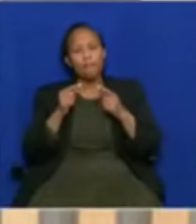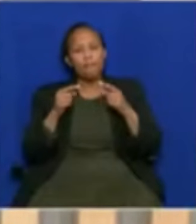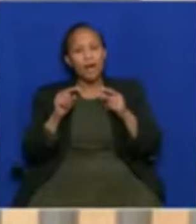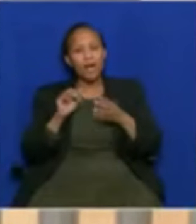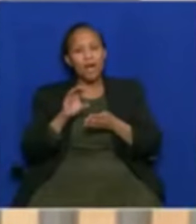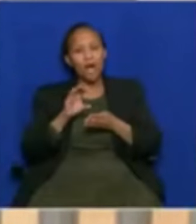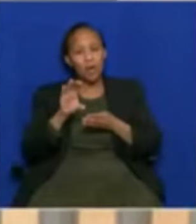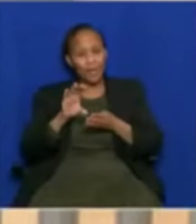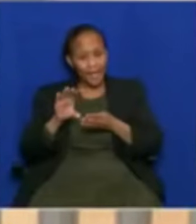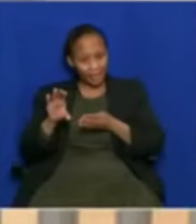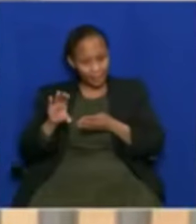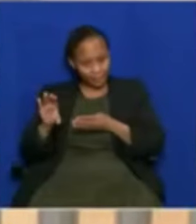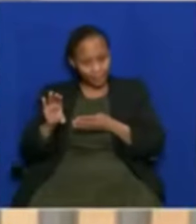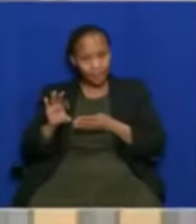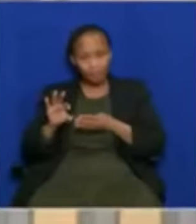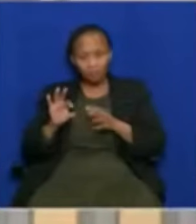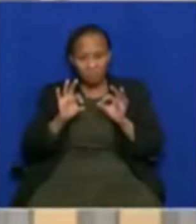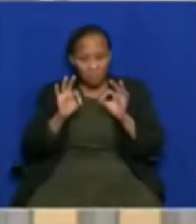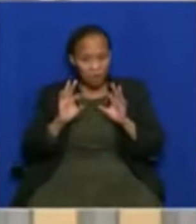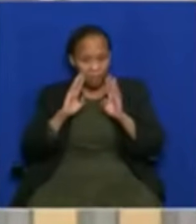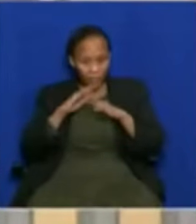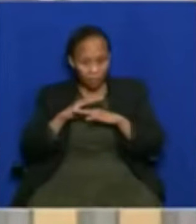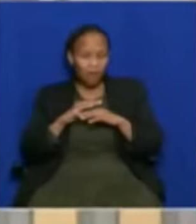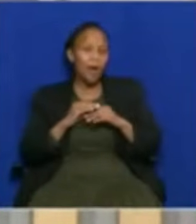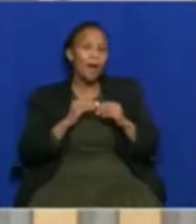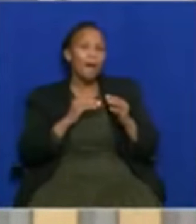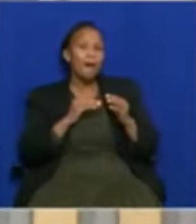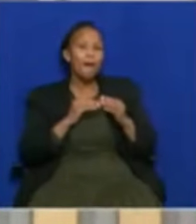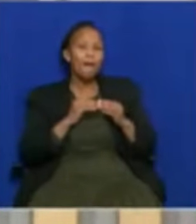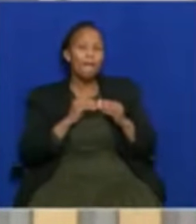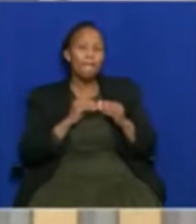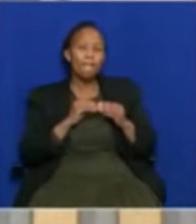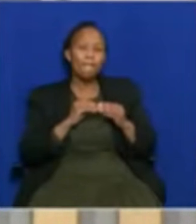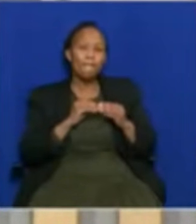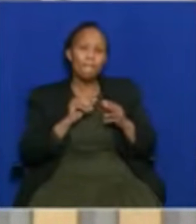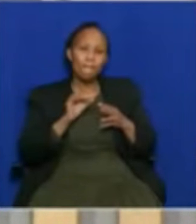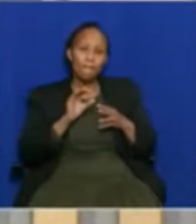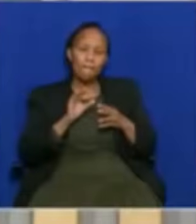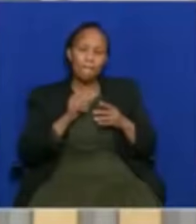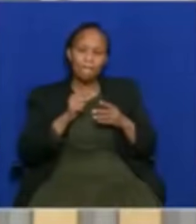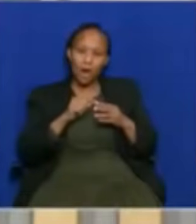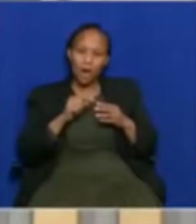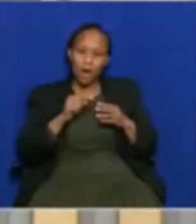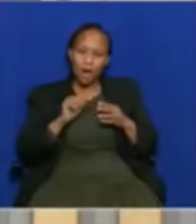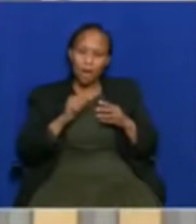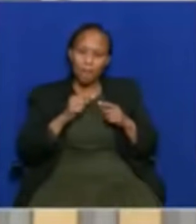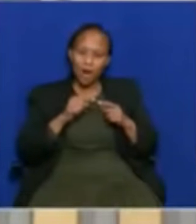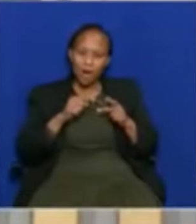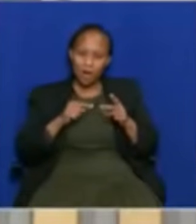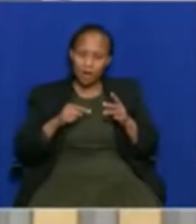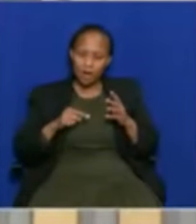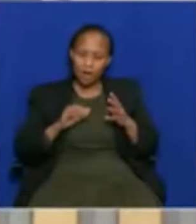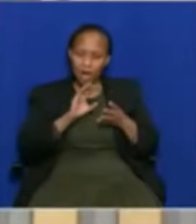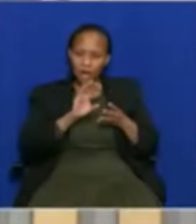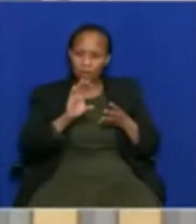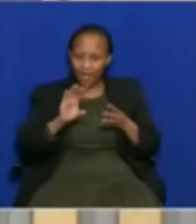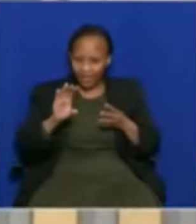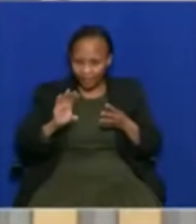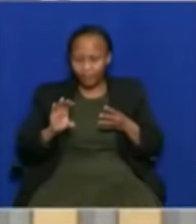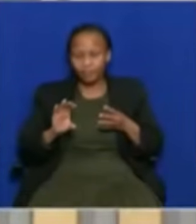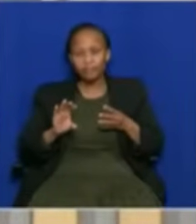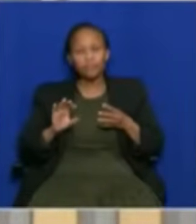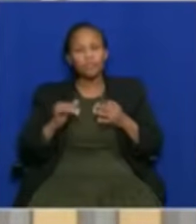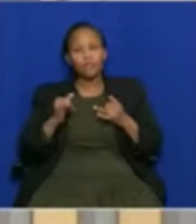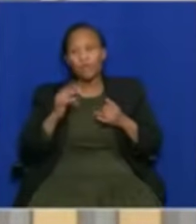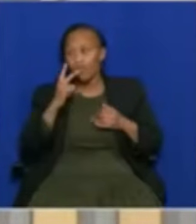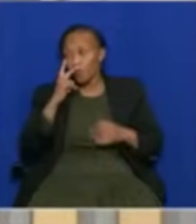allocated, and when you look at the written test, when you look at Mokwele's one in comparison